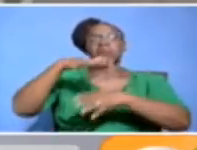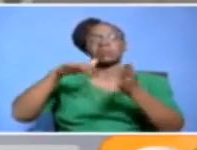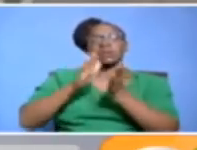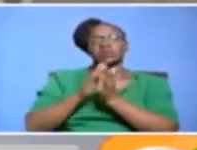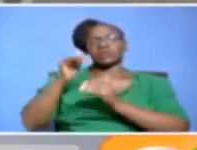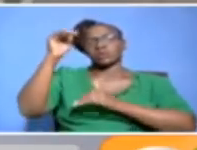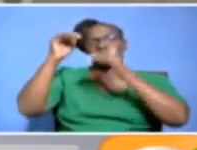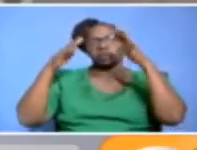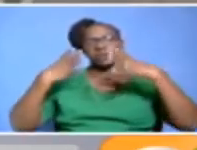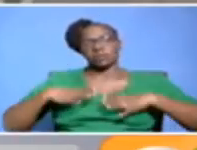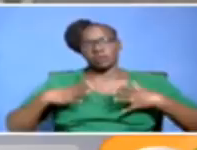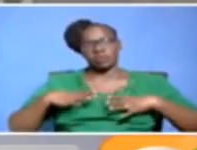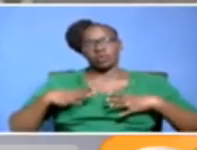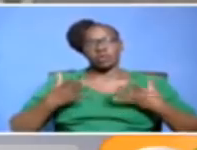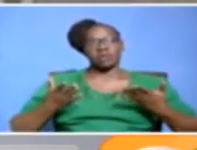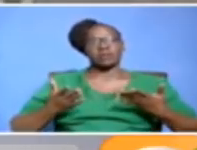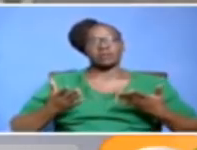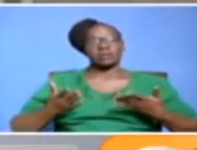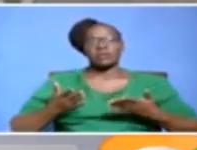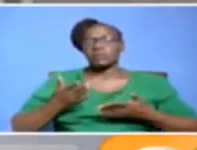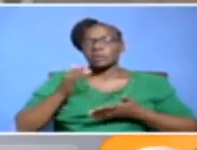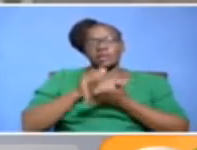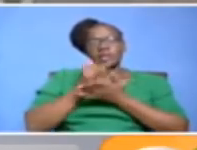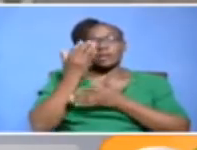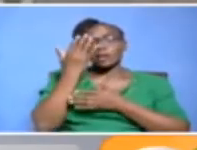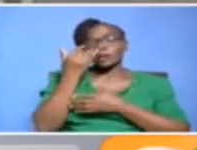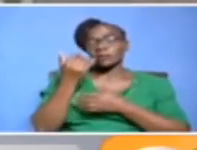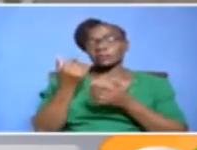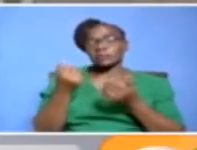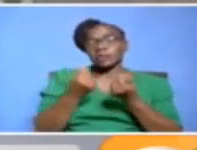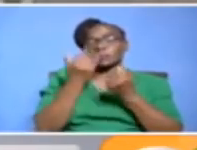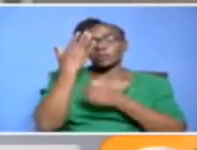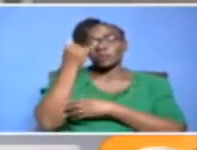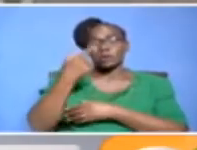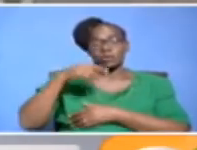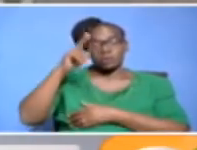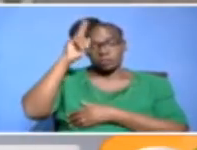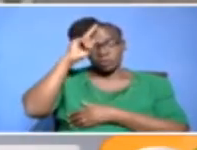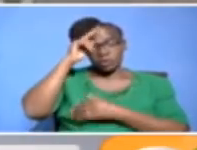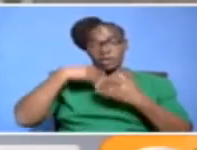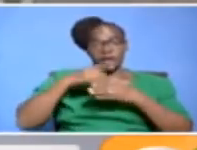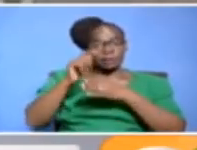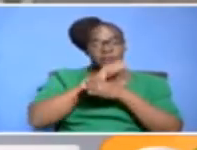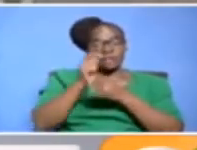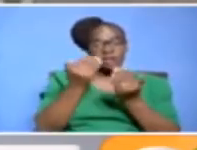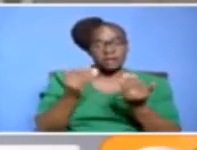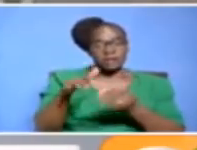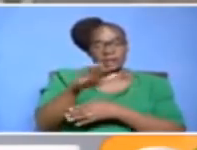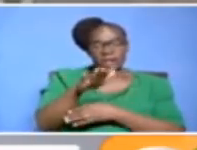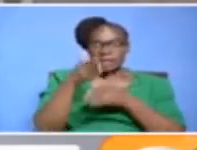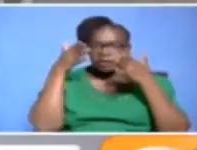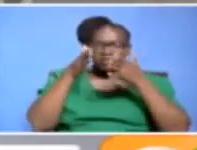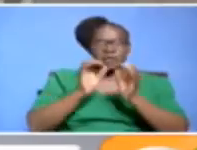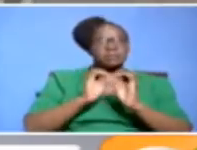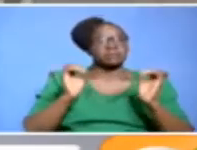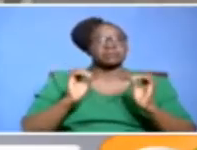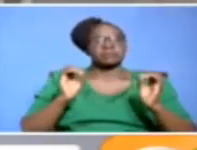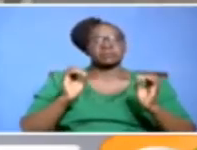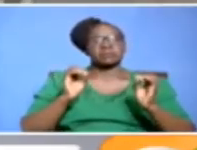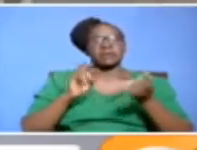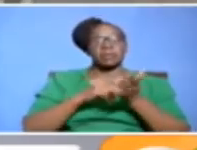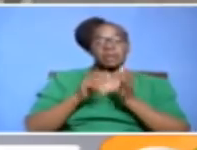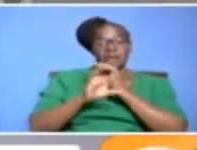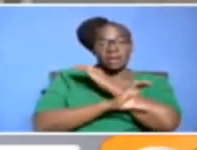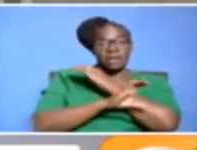does not happen. Right. And why this is because we don't have police who are being trained on children. So in this